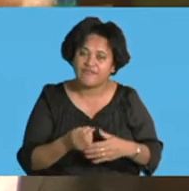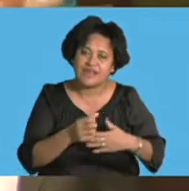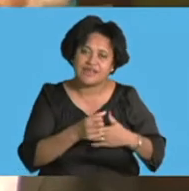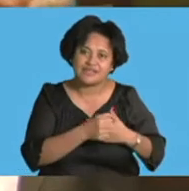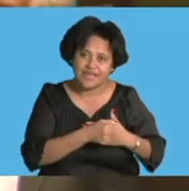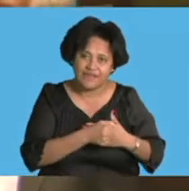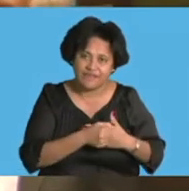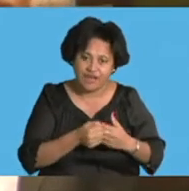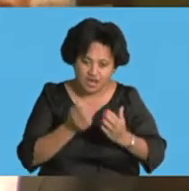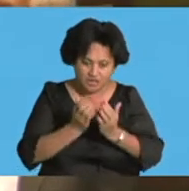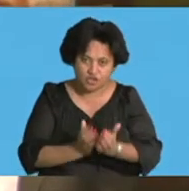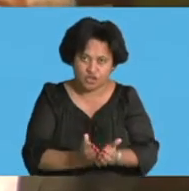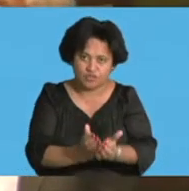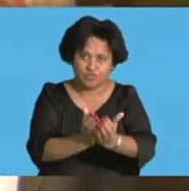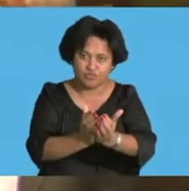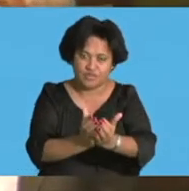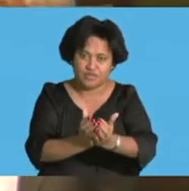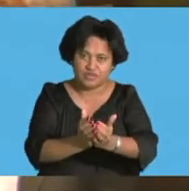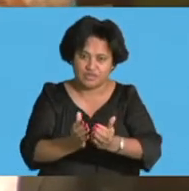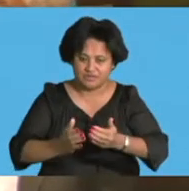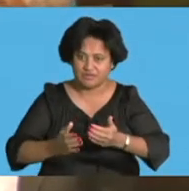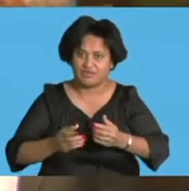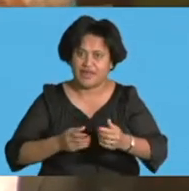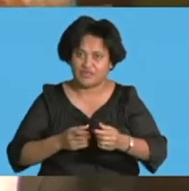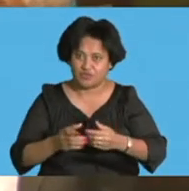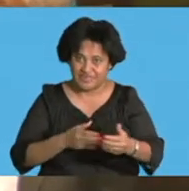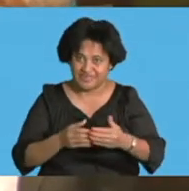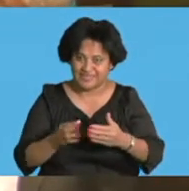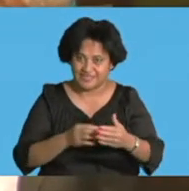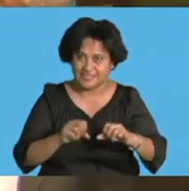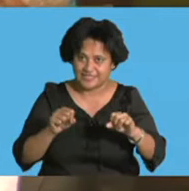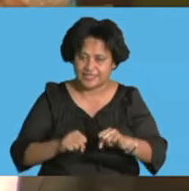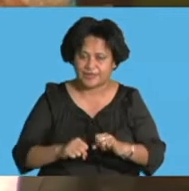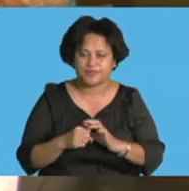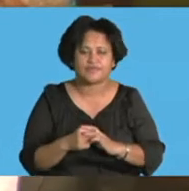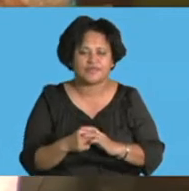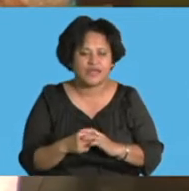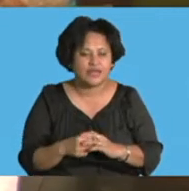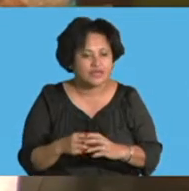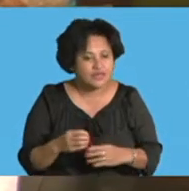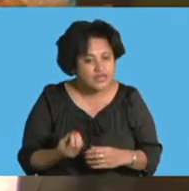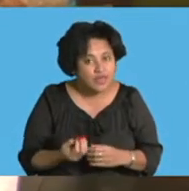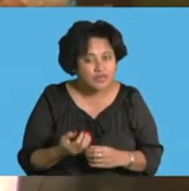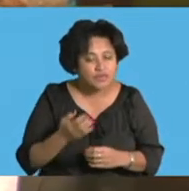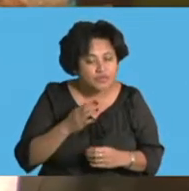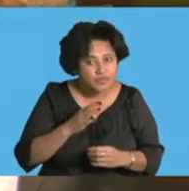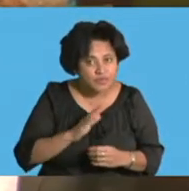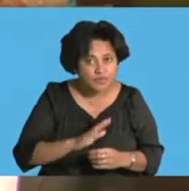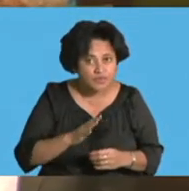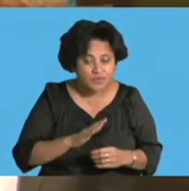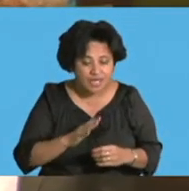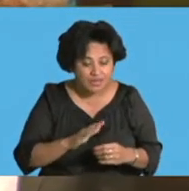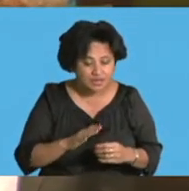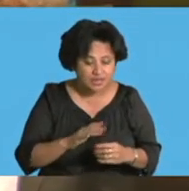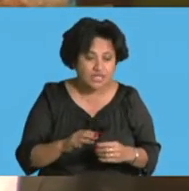SSMS. The most effective component of any safety environment are the capacities